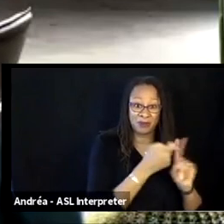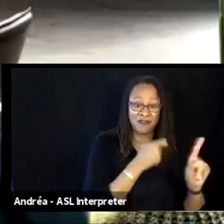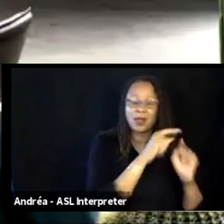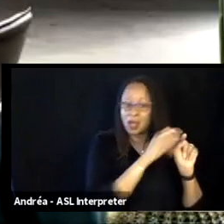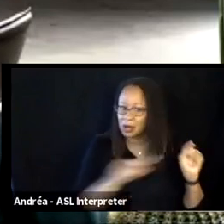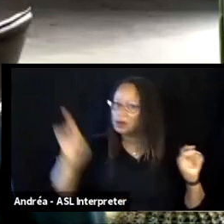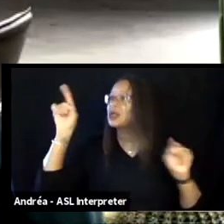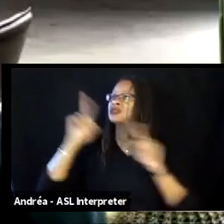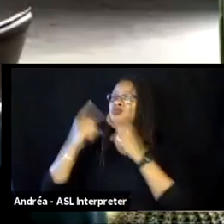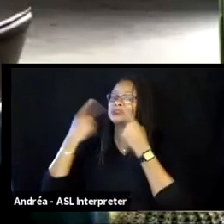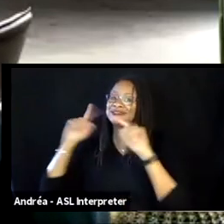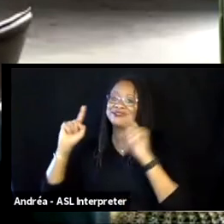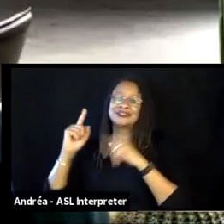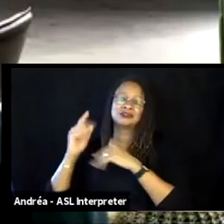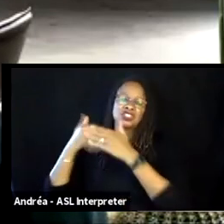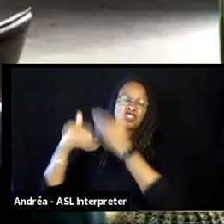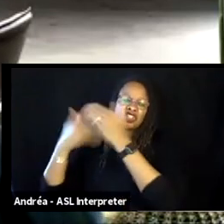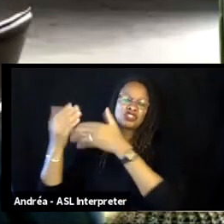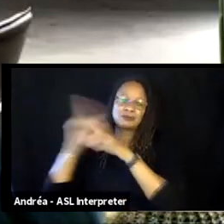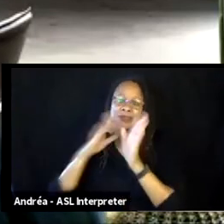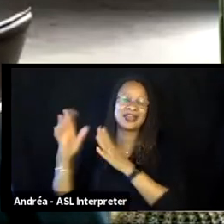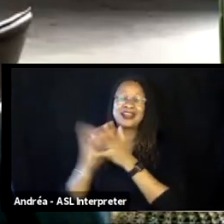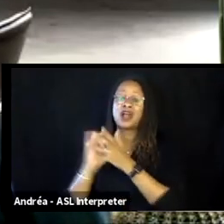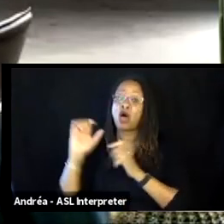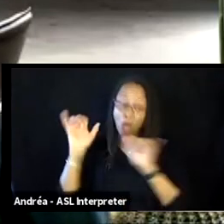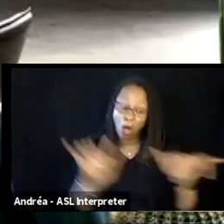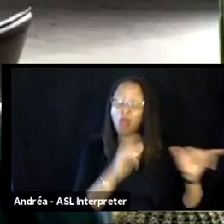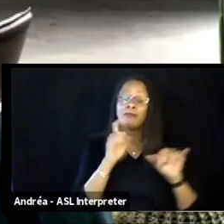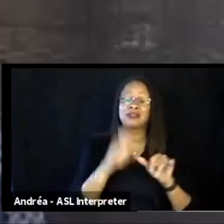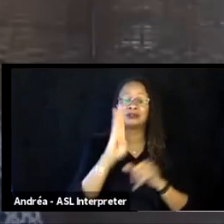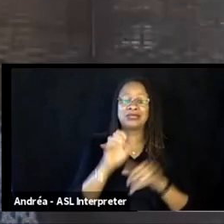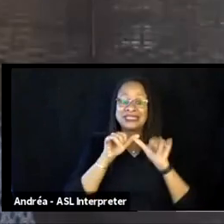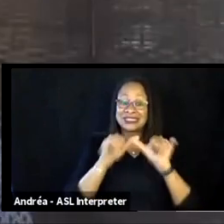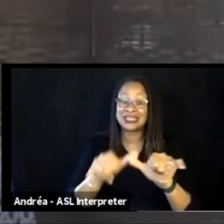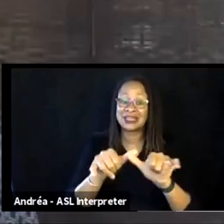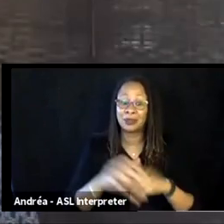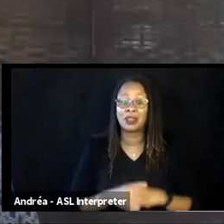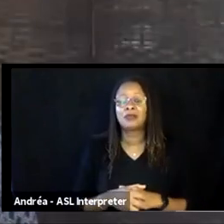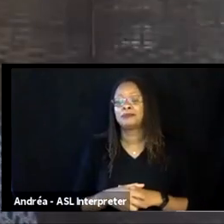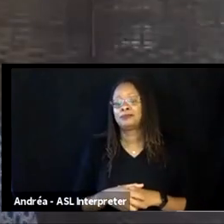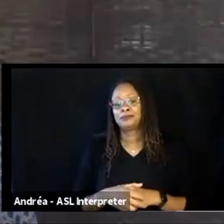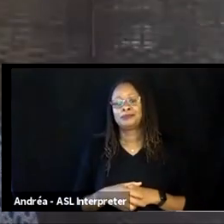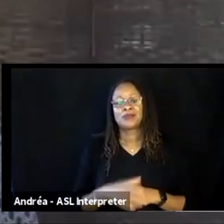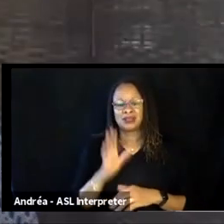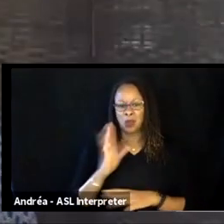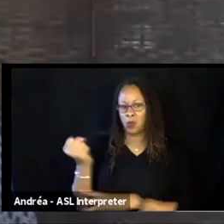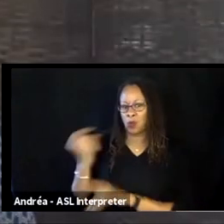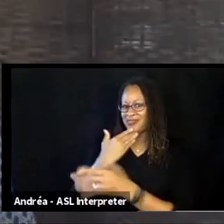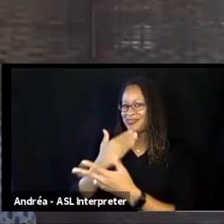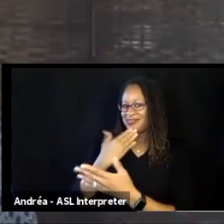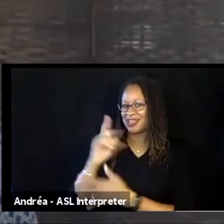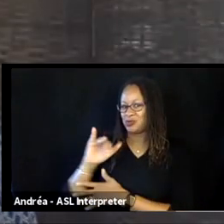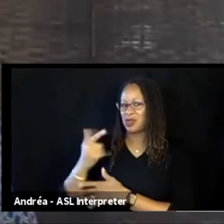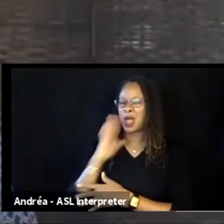planning, and it has to be sustainable. Thank you, Doug. And I'm going to come back to you in a little bit to ask you